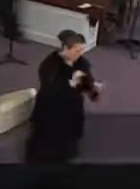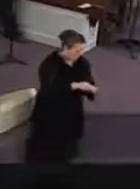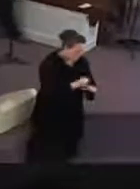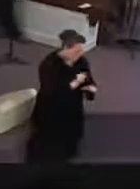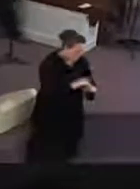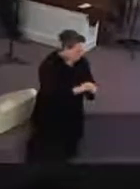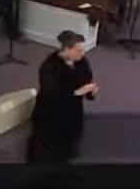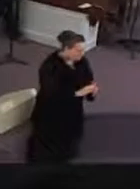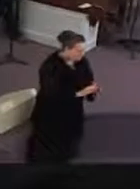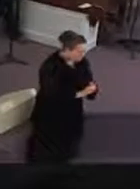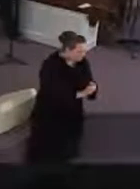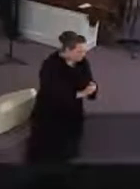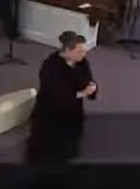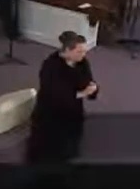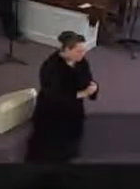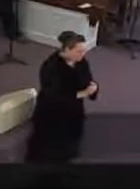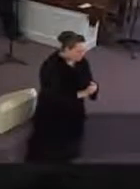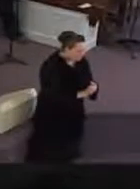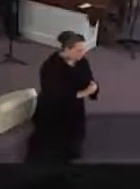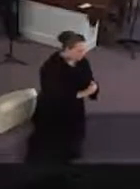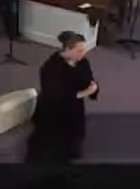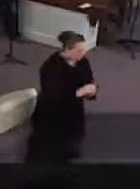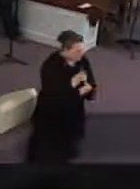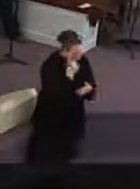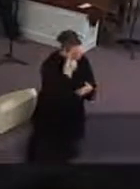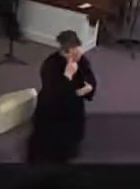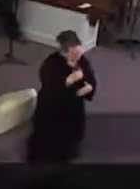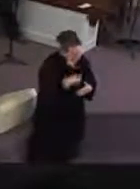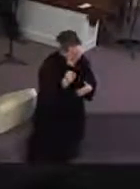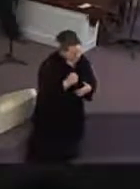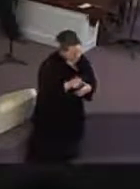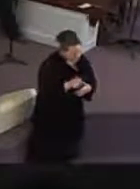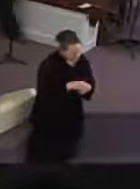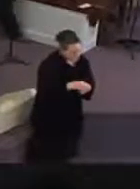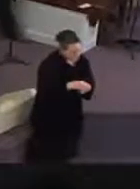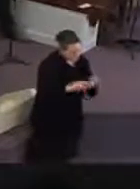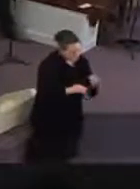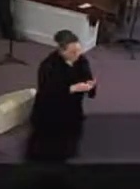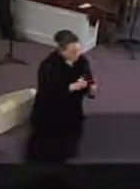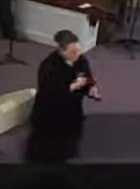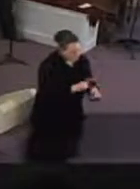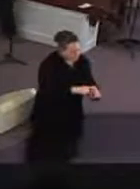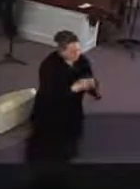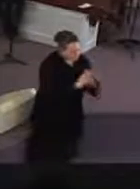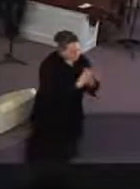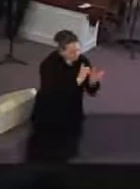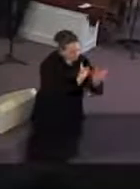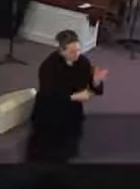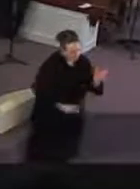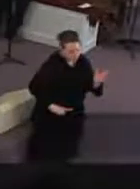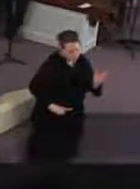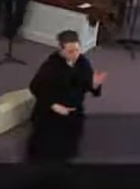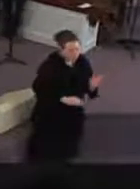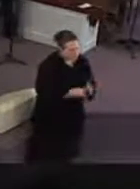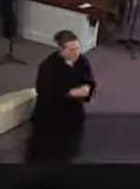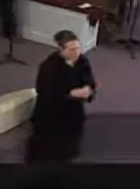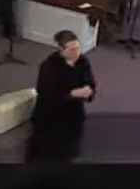important. I think we ought to just take another moment here today and ask the Lord to just show